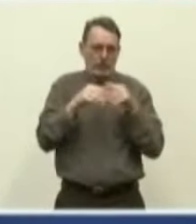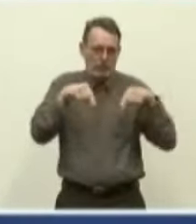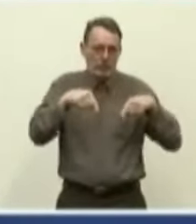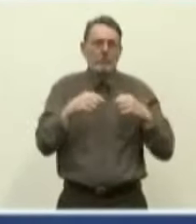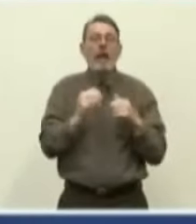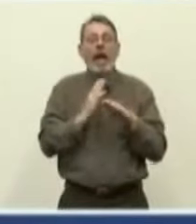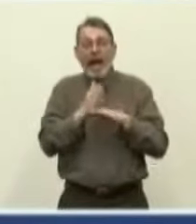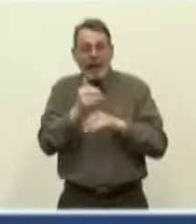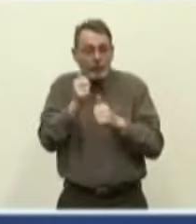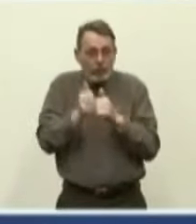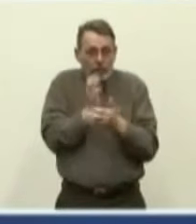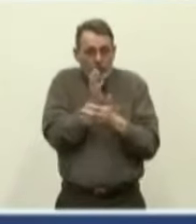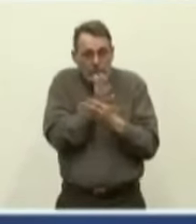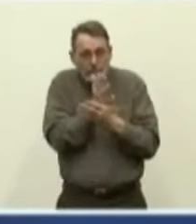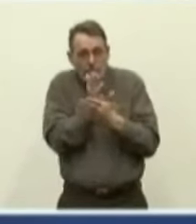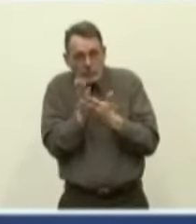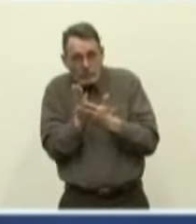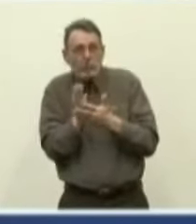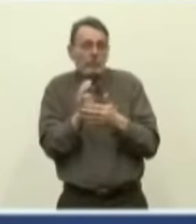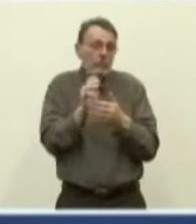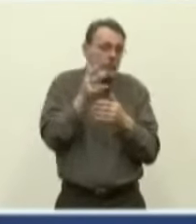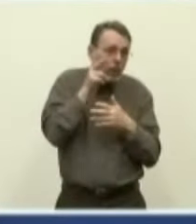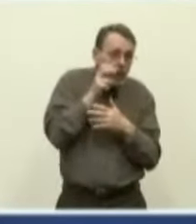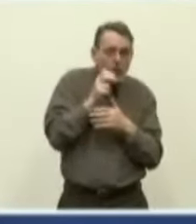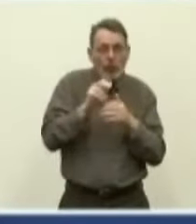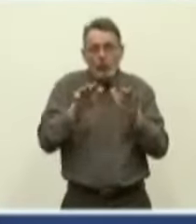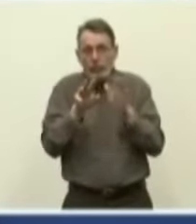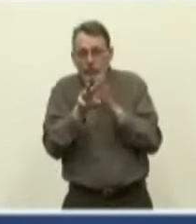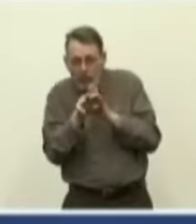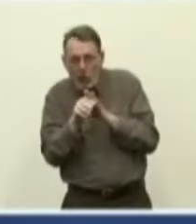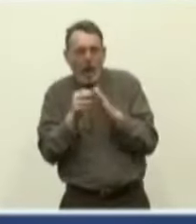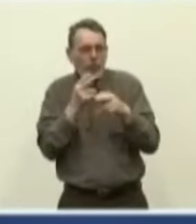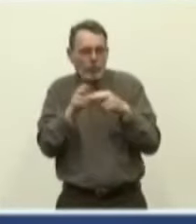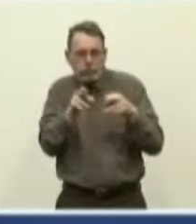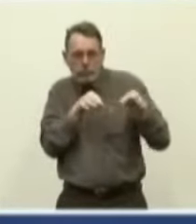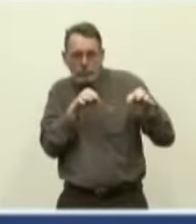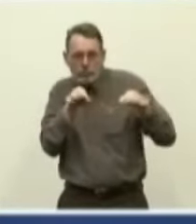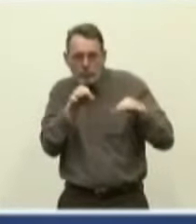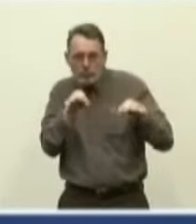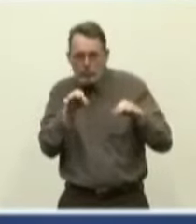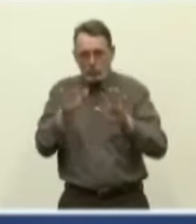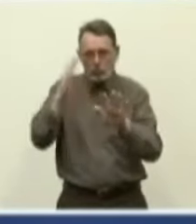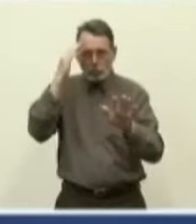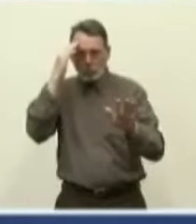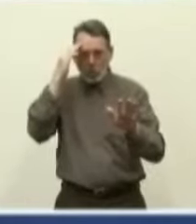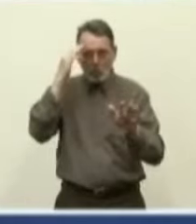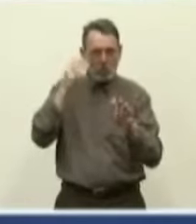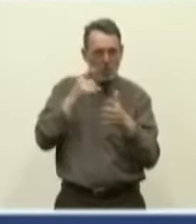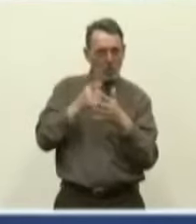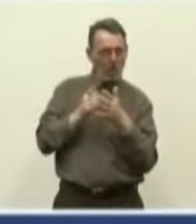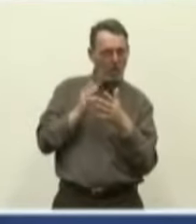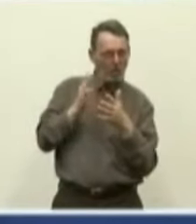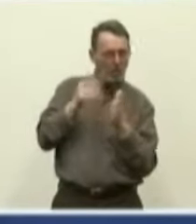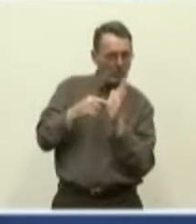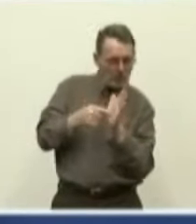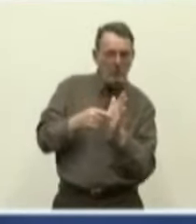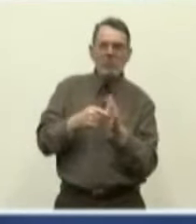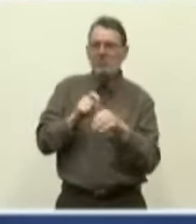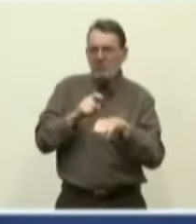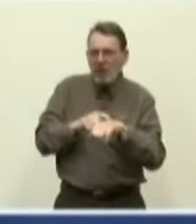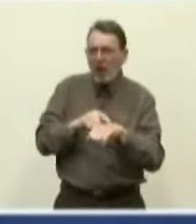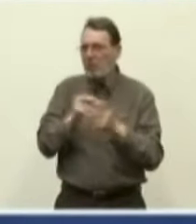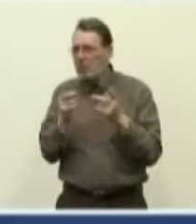of each segment of audio or video, I will provide a brief description to orient the viewer to the time, place, and location